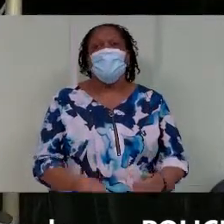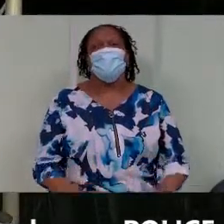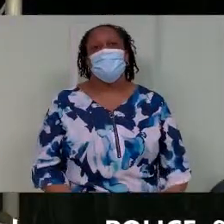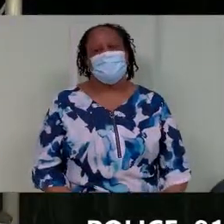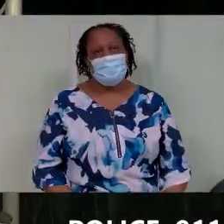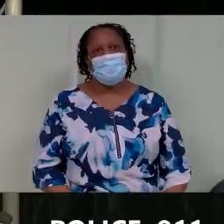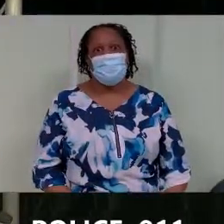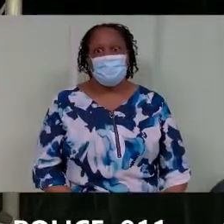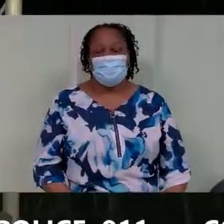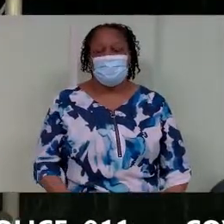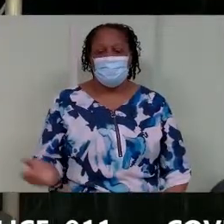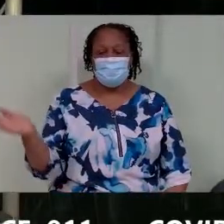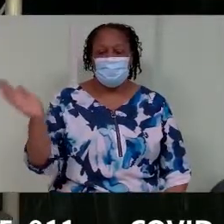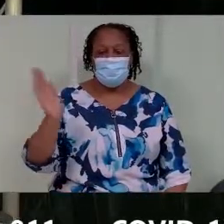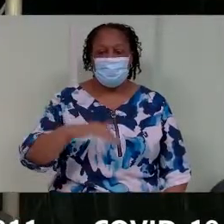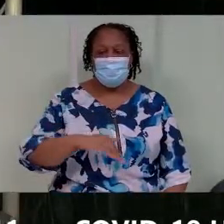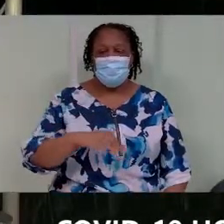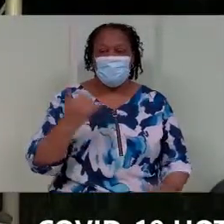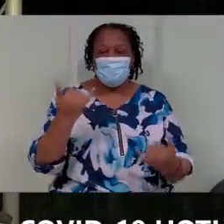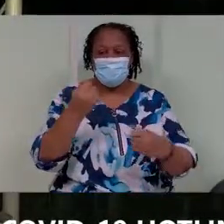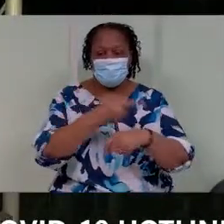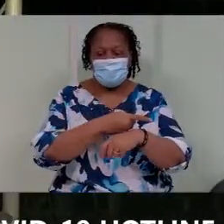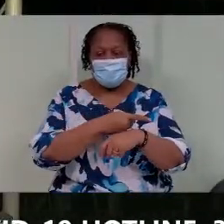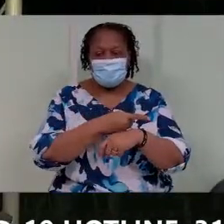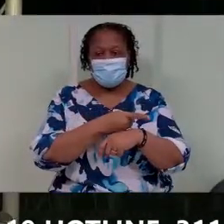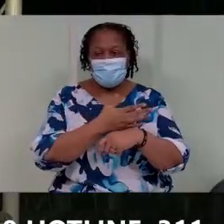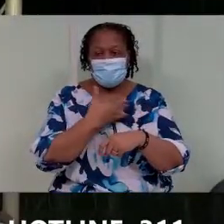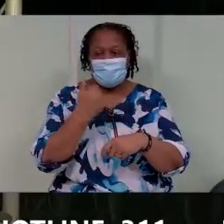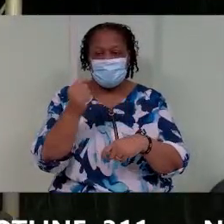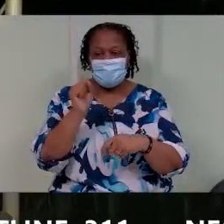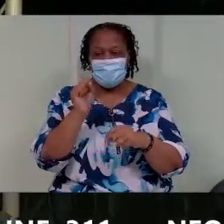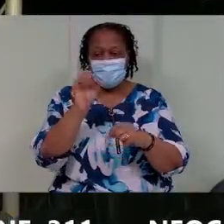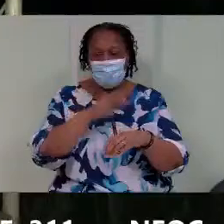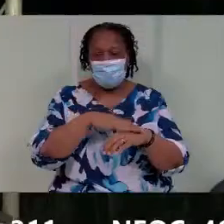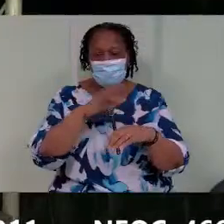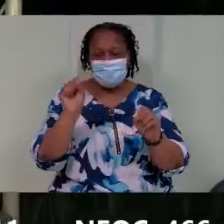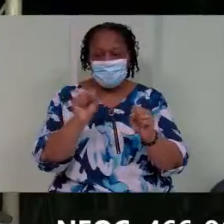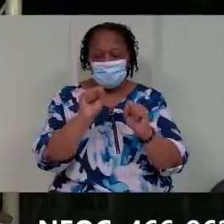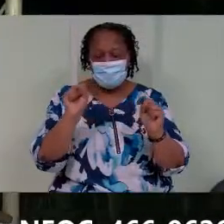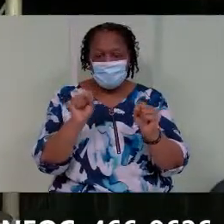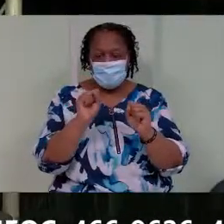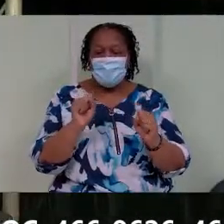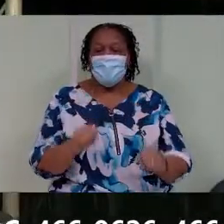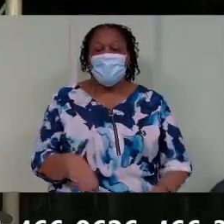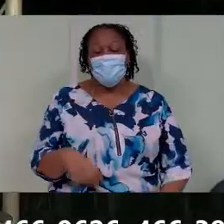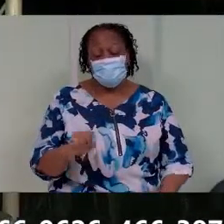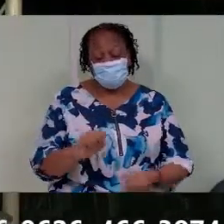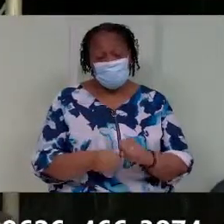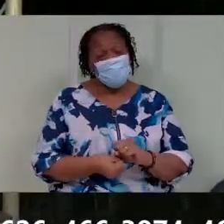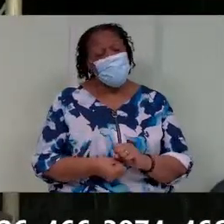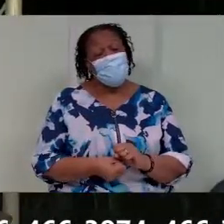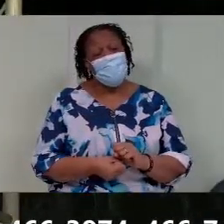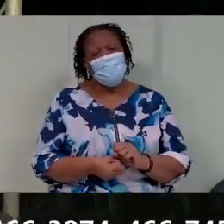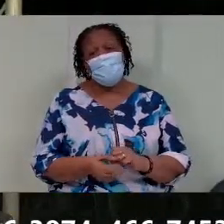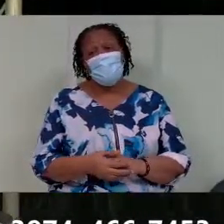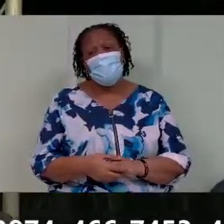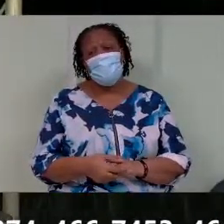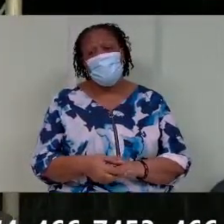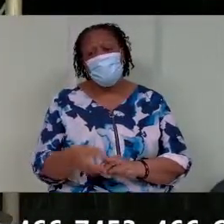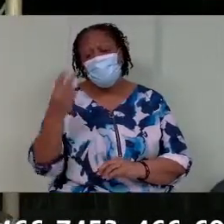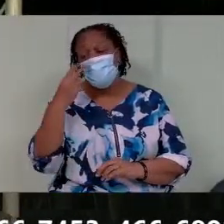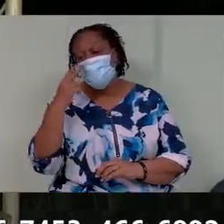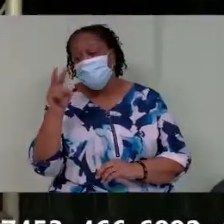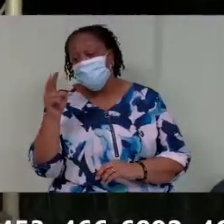COVID. We have also looked at some of the best practices that are happening in the Caribbean region.